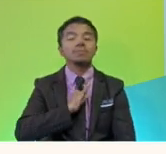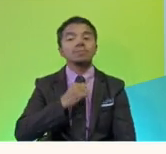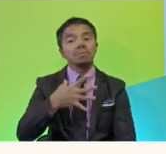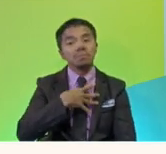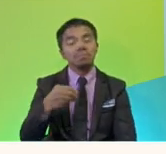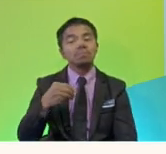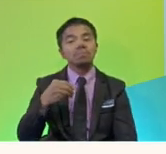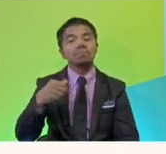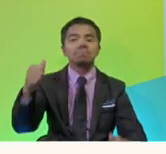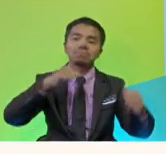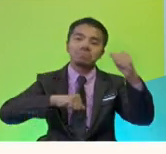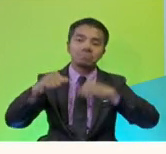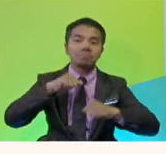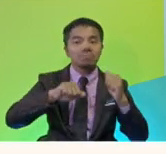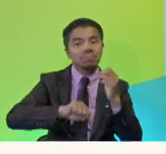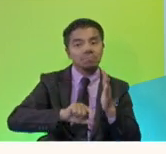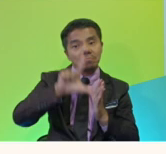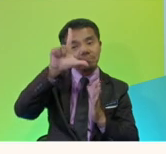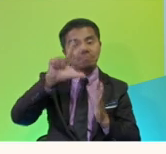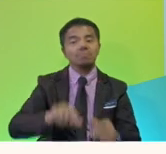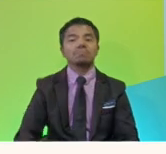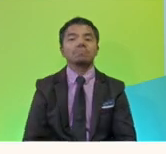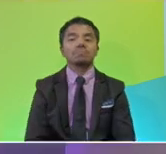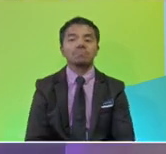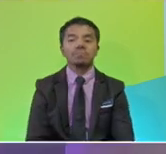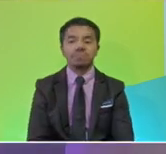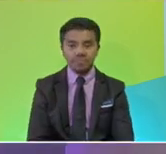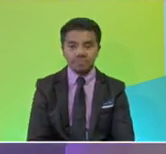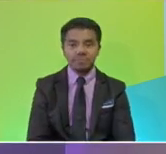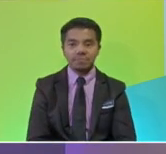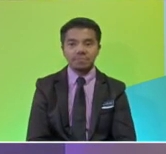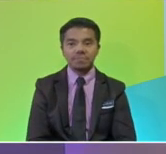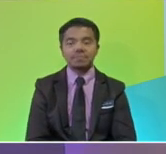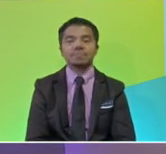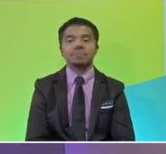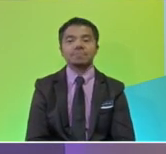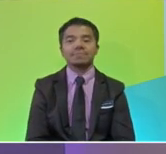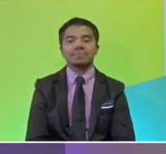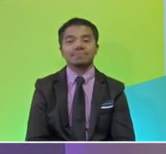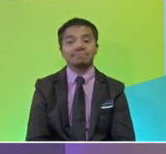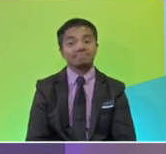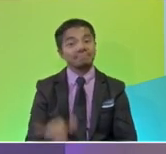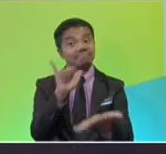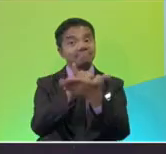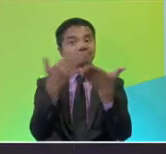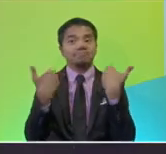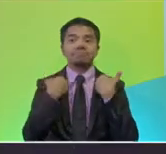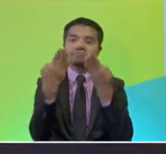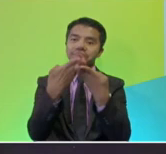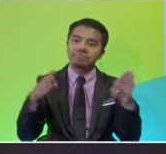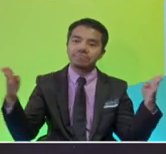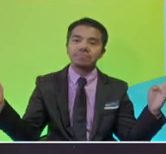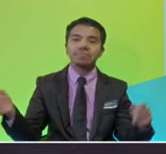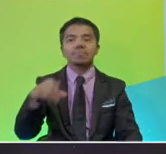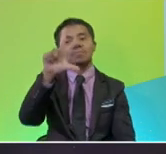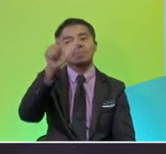people. Ah. So that is an indicator that Laura made more friends compared to Tia. Wow, okay. So there you go. That is for our